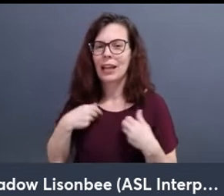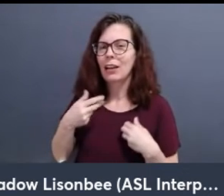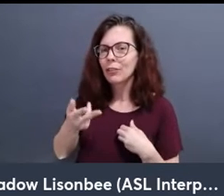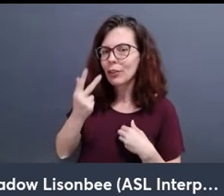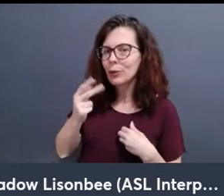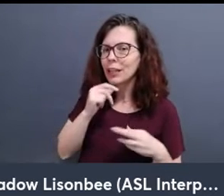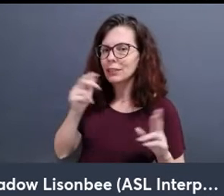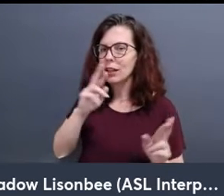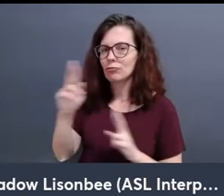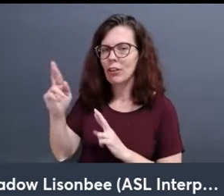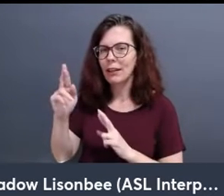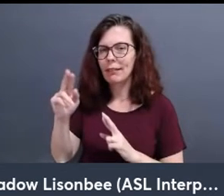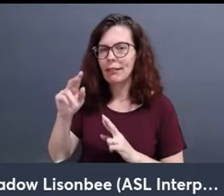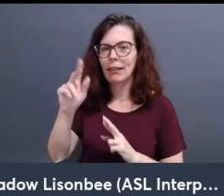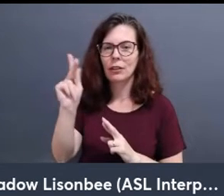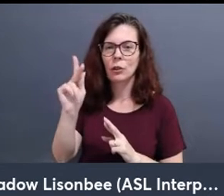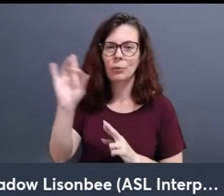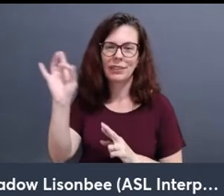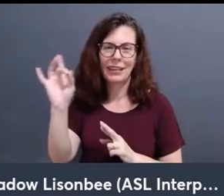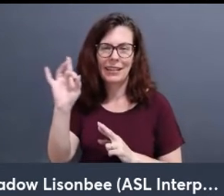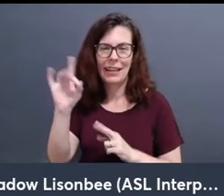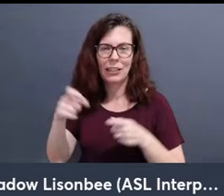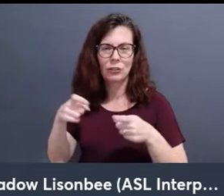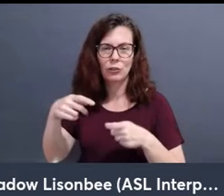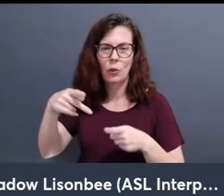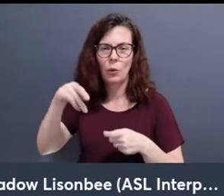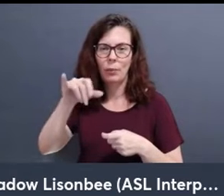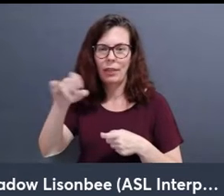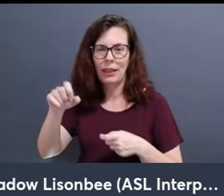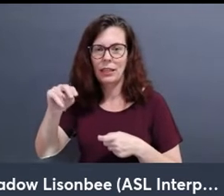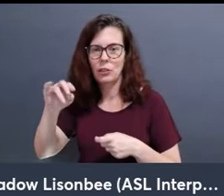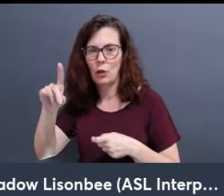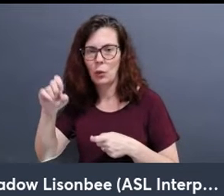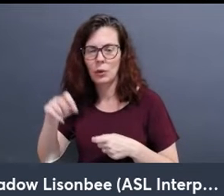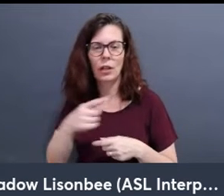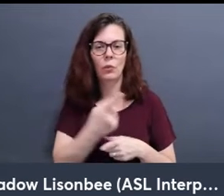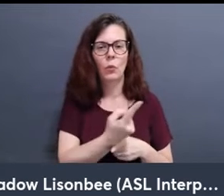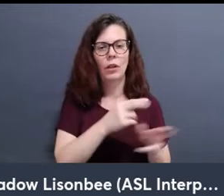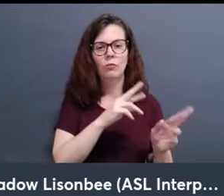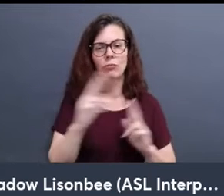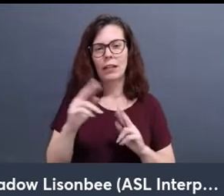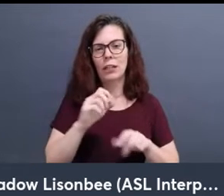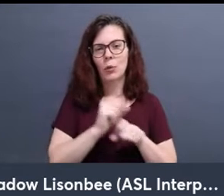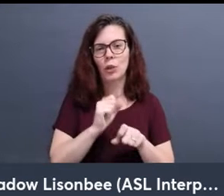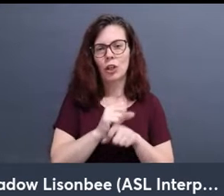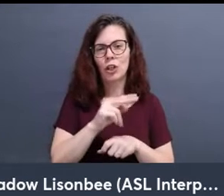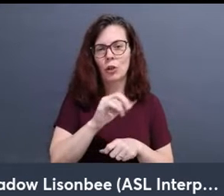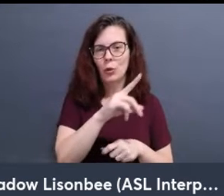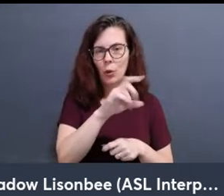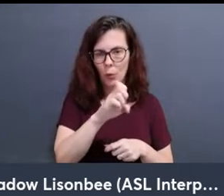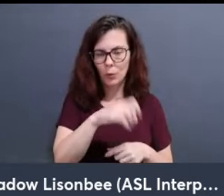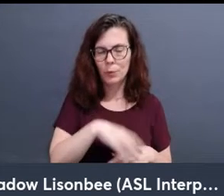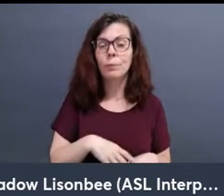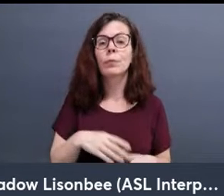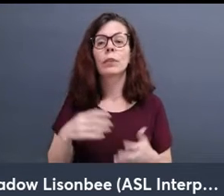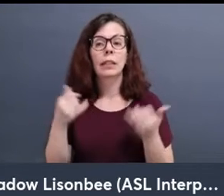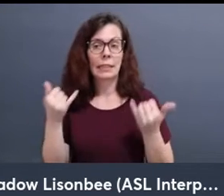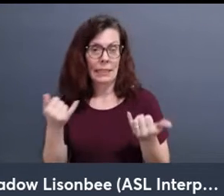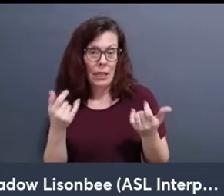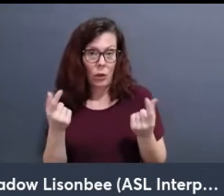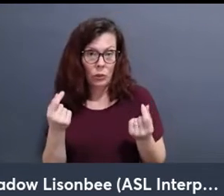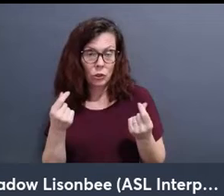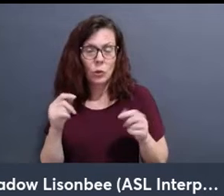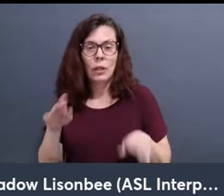ready Kubernetes control plane nodes and then 1 ready worker node. And what I am doing here is